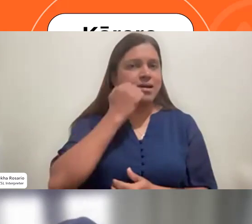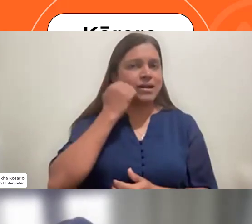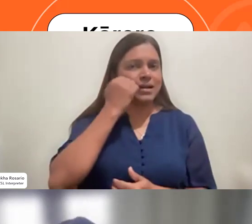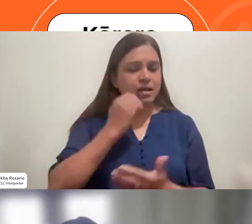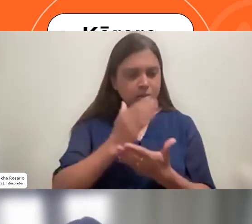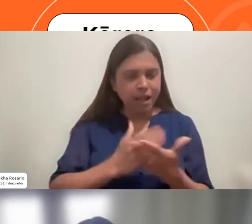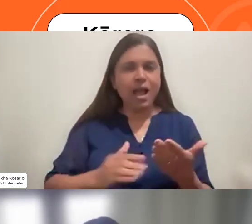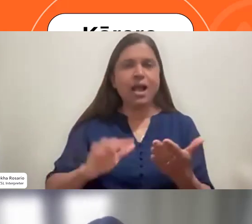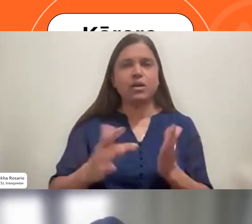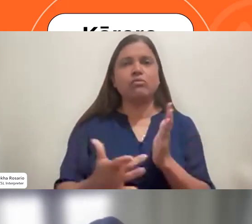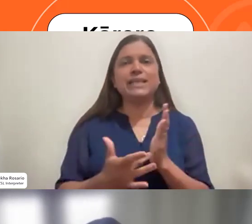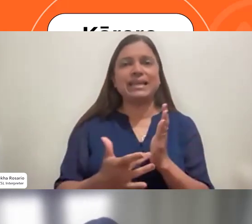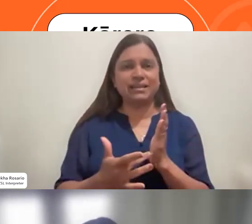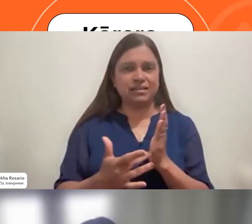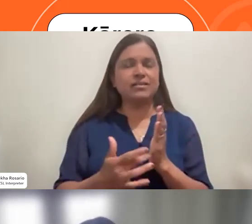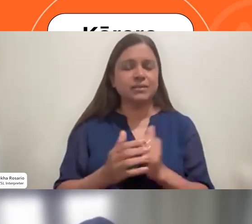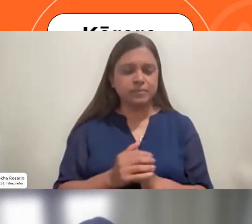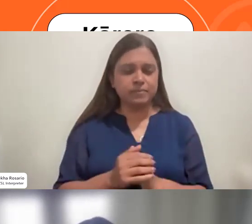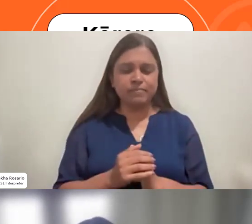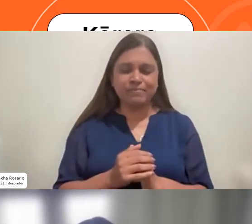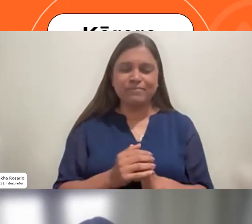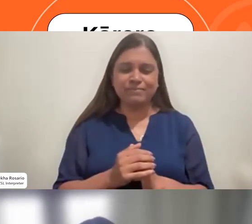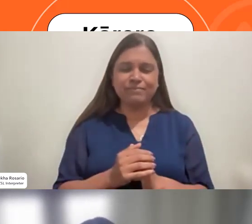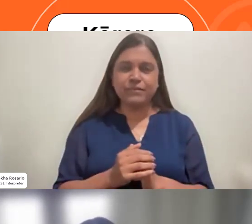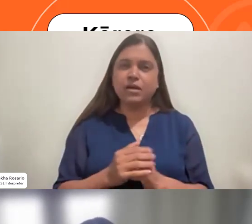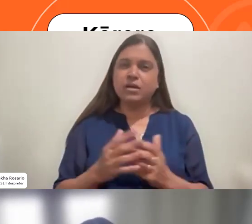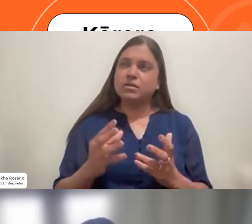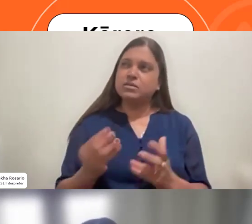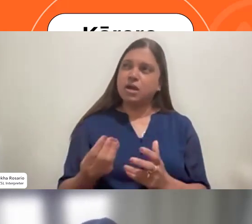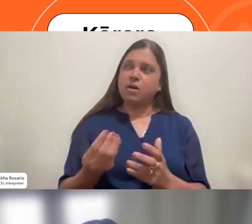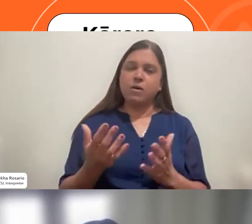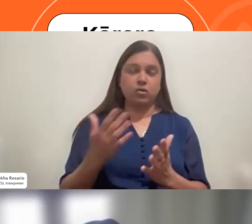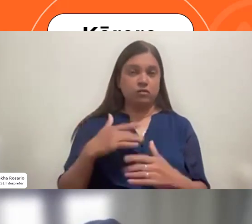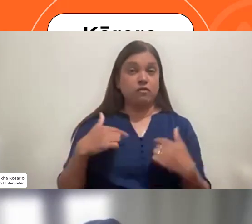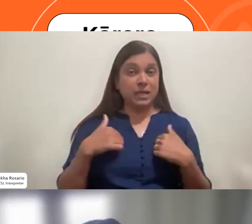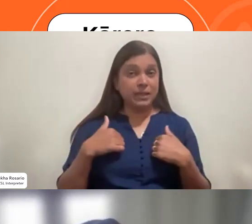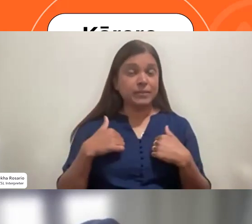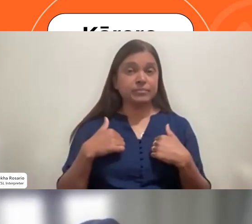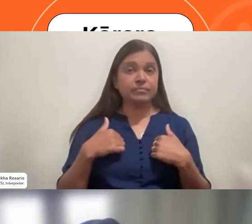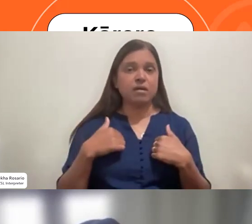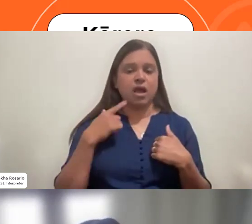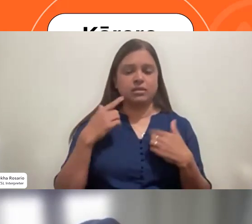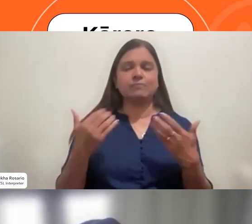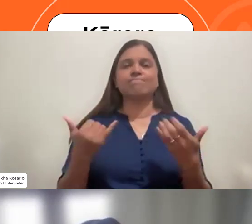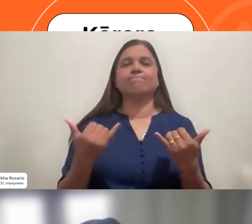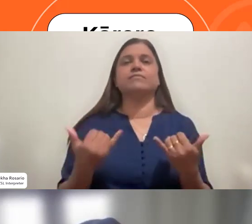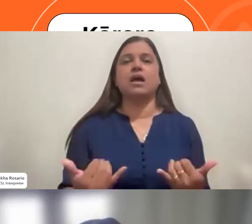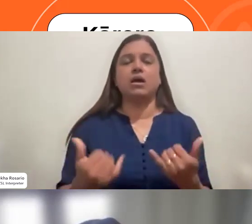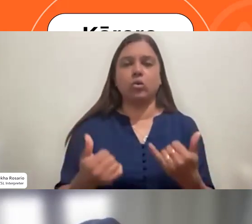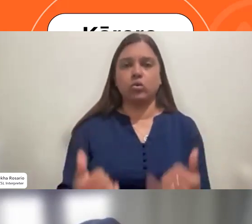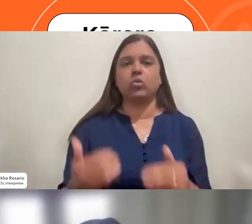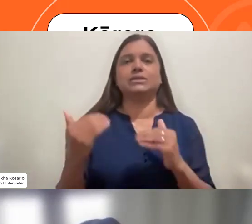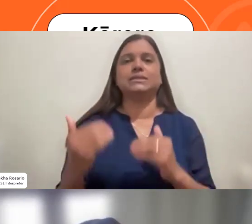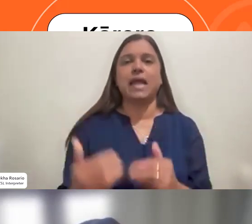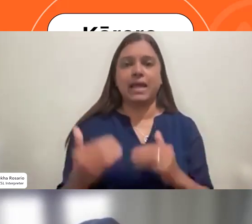in tech. So I think we're at a good stage right now with the introduction